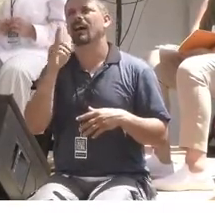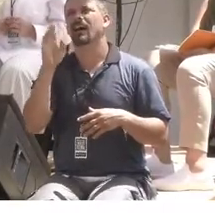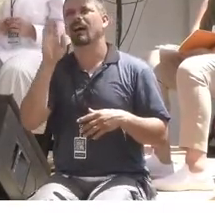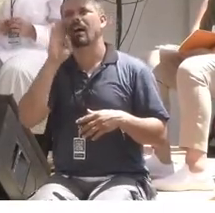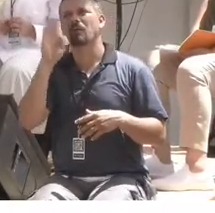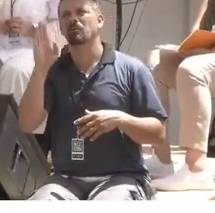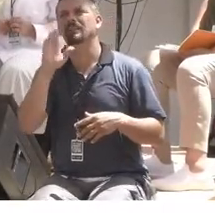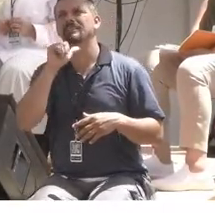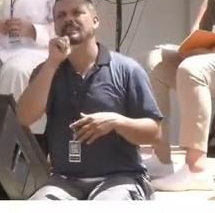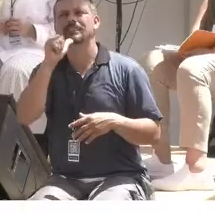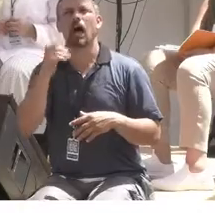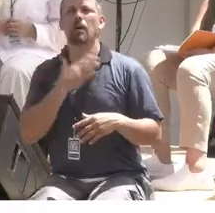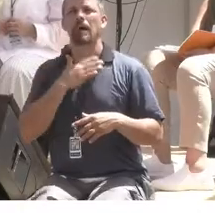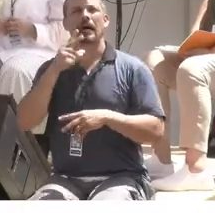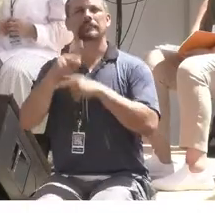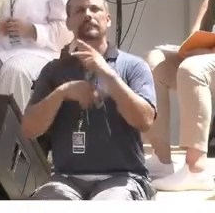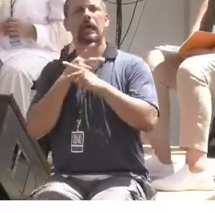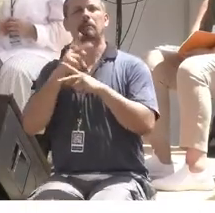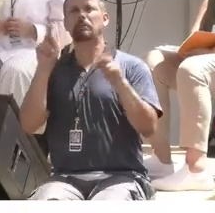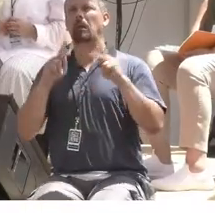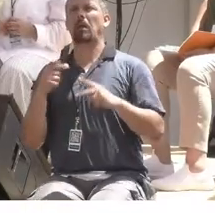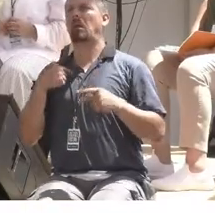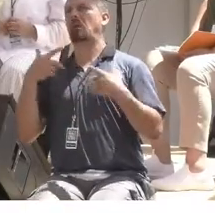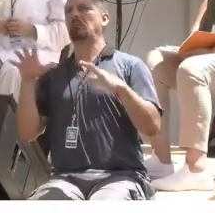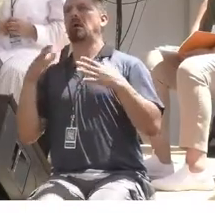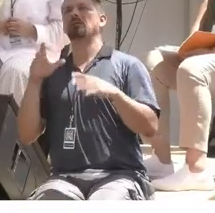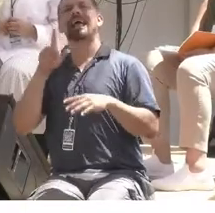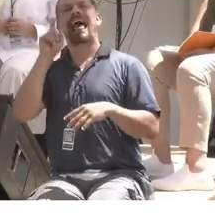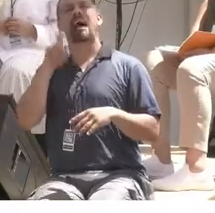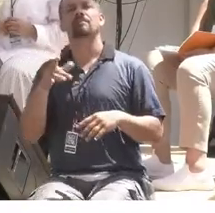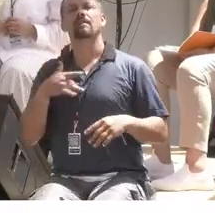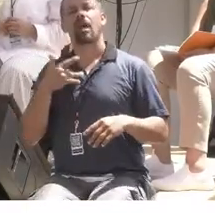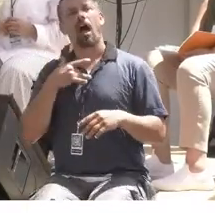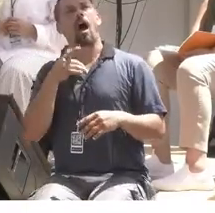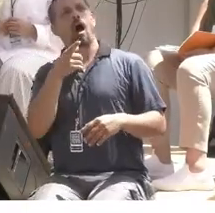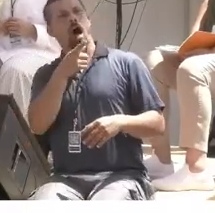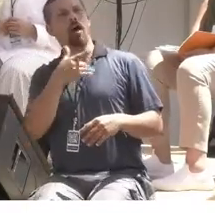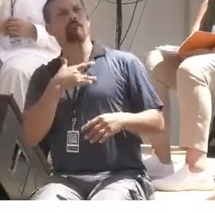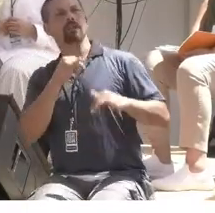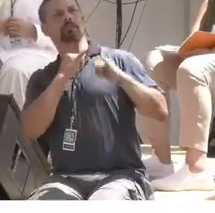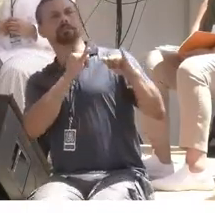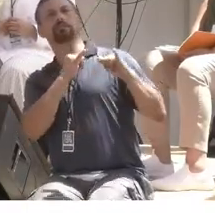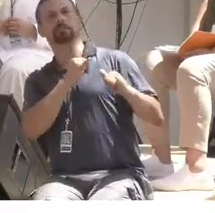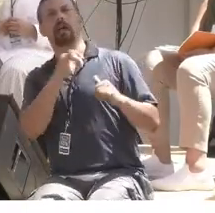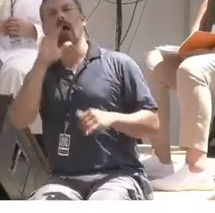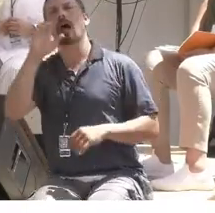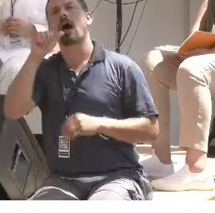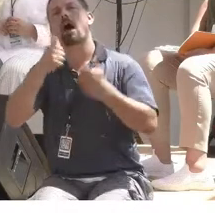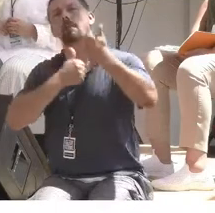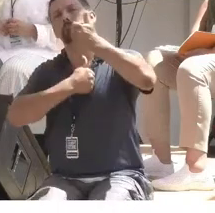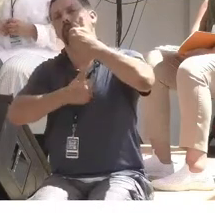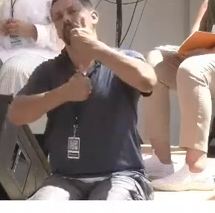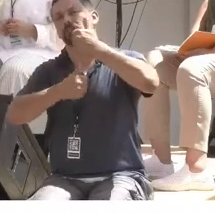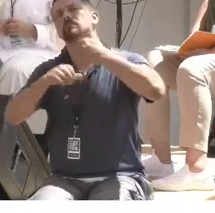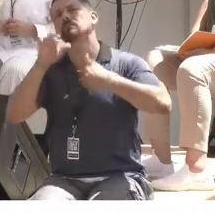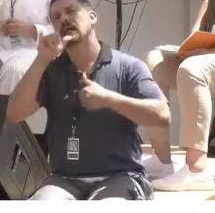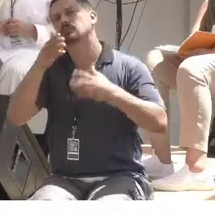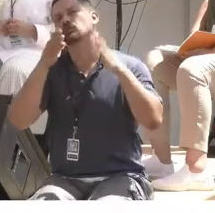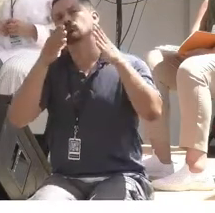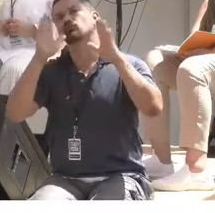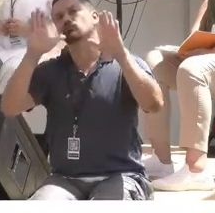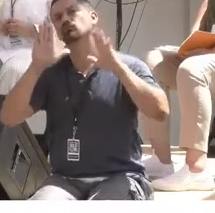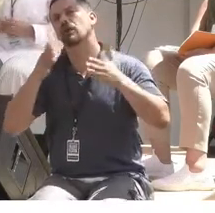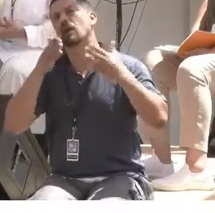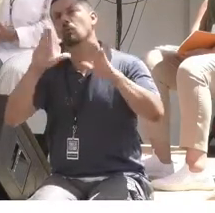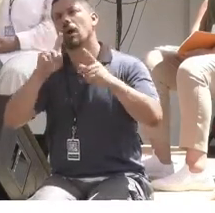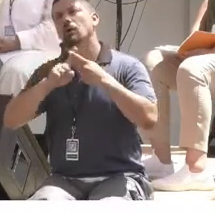like, is not for my kind of people. So it's got to be relate to them. And apprenticeships, like you said, is a great way. If it's sort of